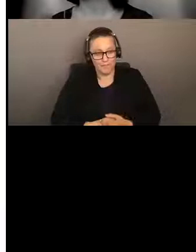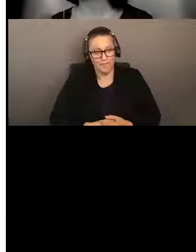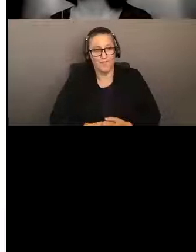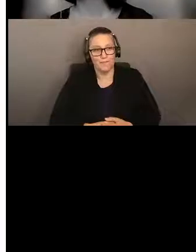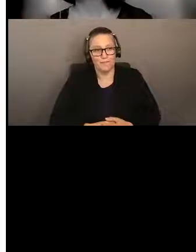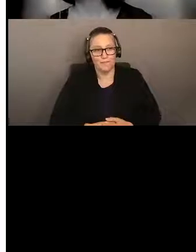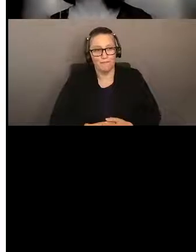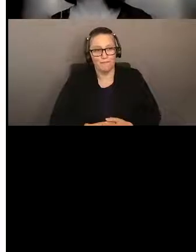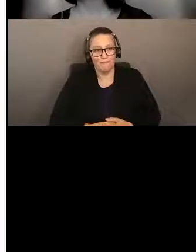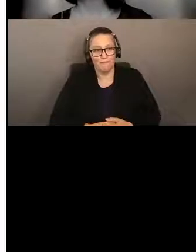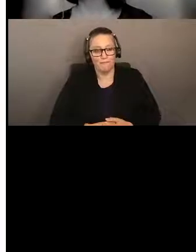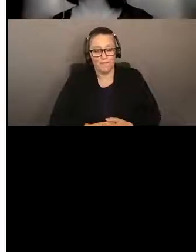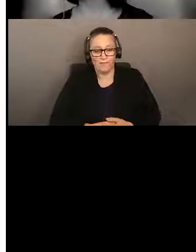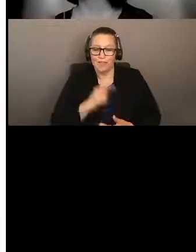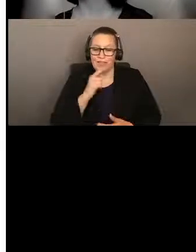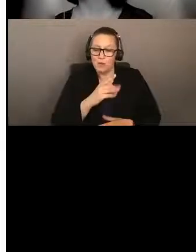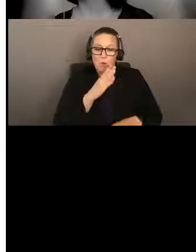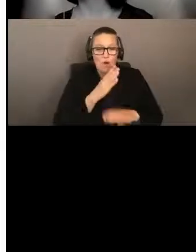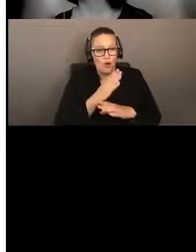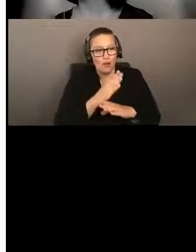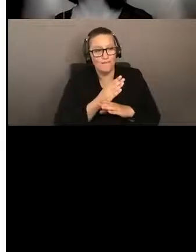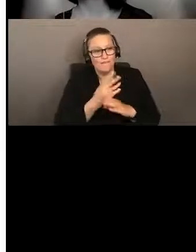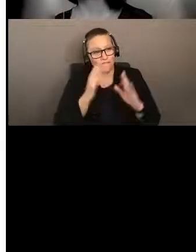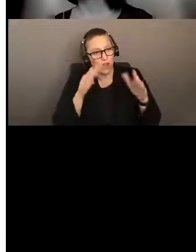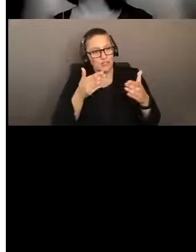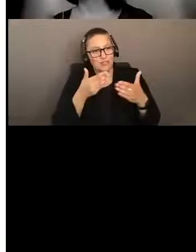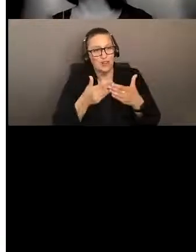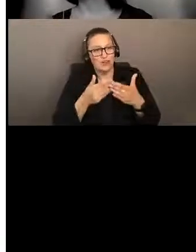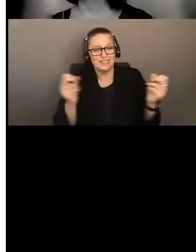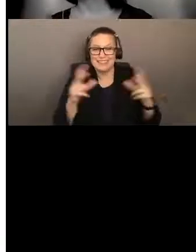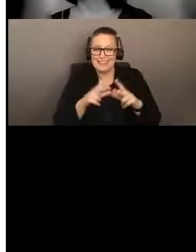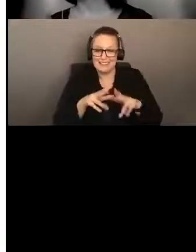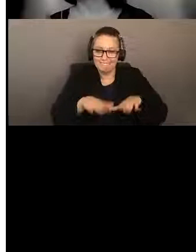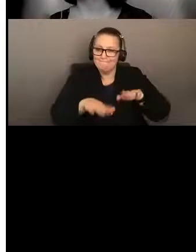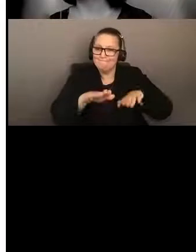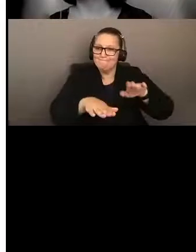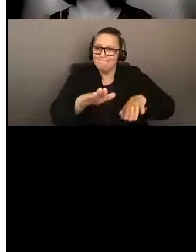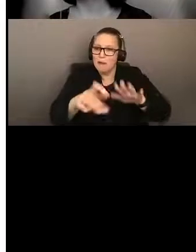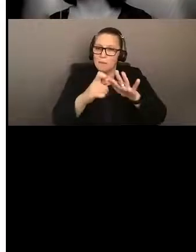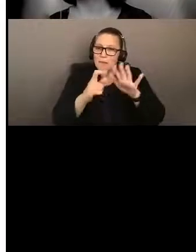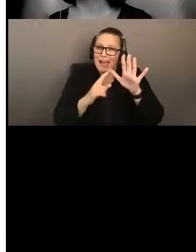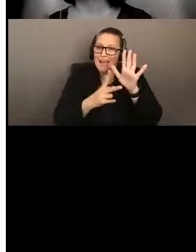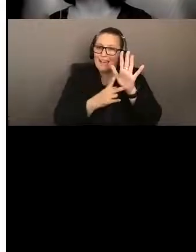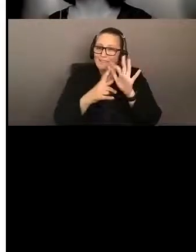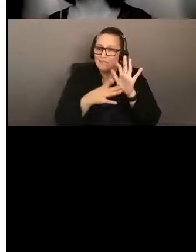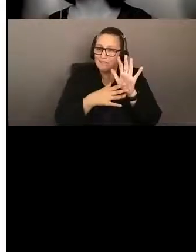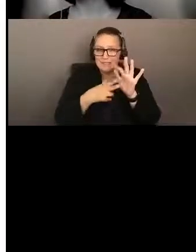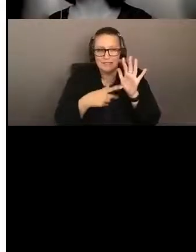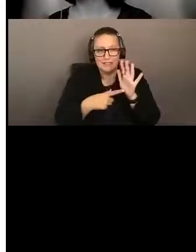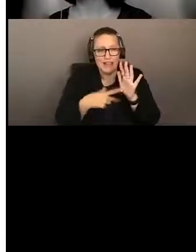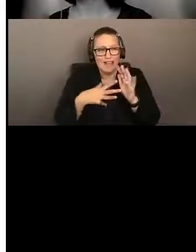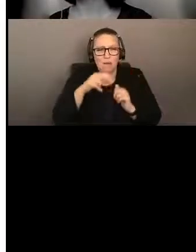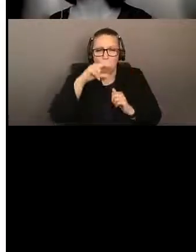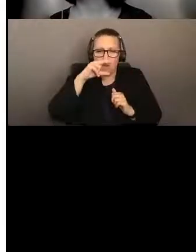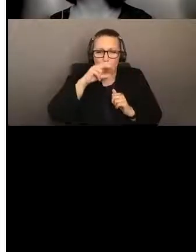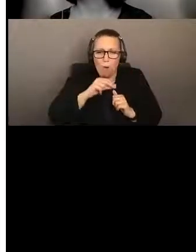Jones. This work focuses on Sydney's pavements. It is part of a series of delicately made small paper mache spheres which